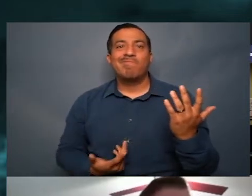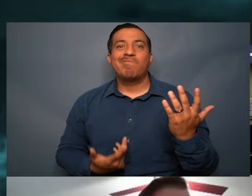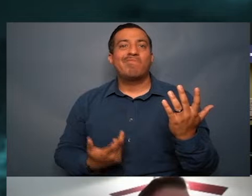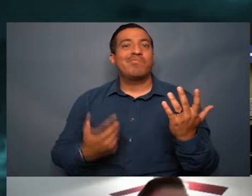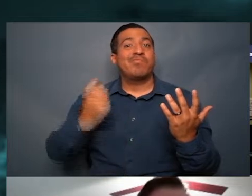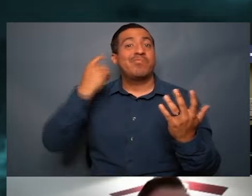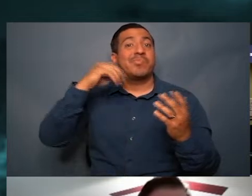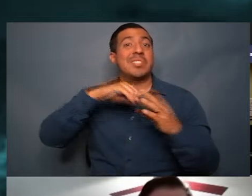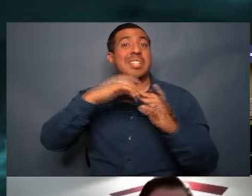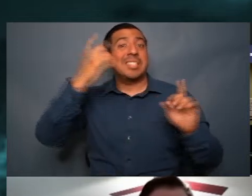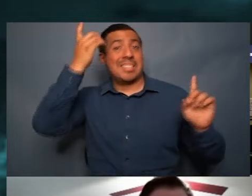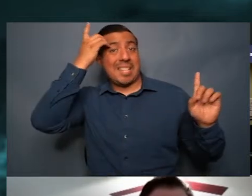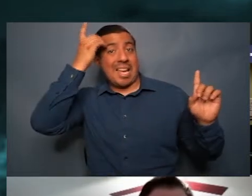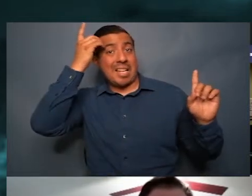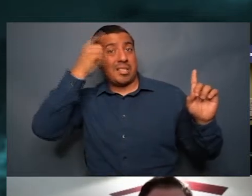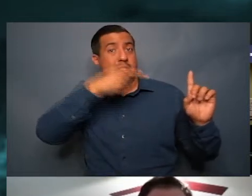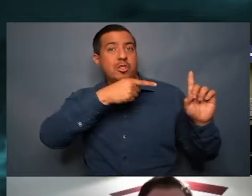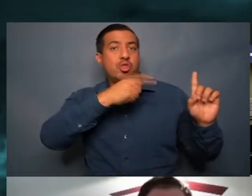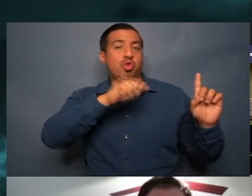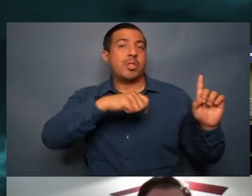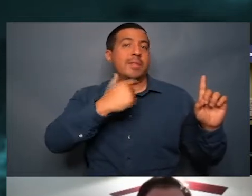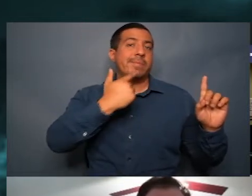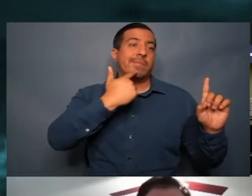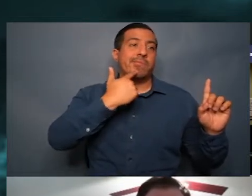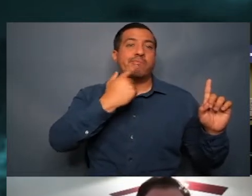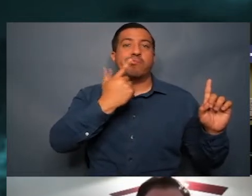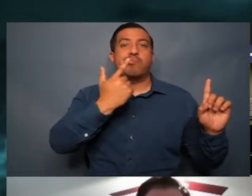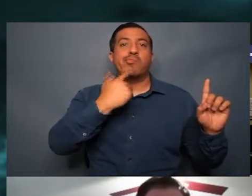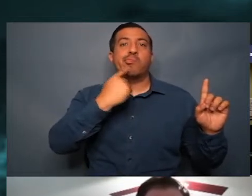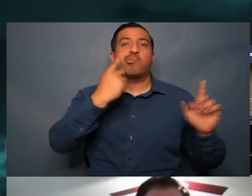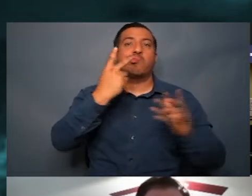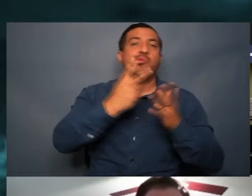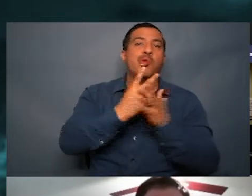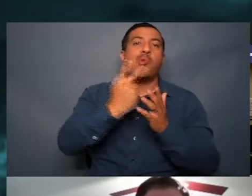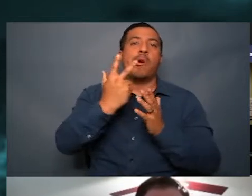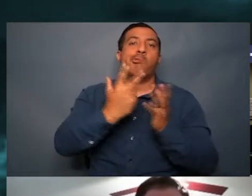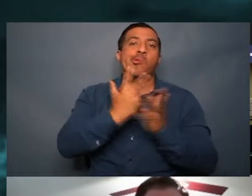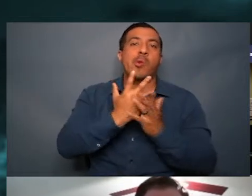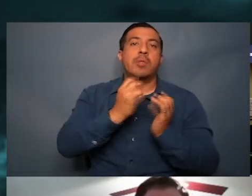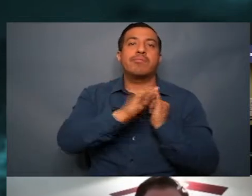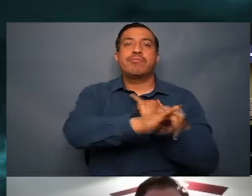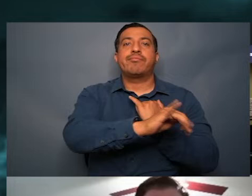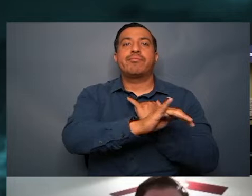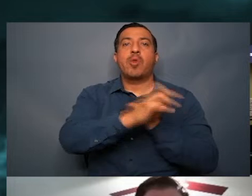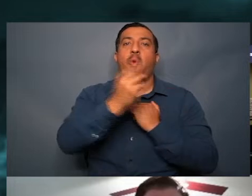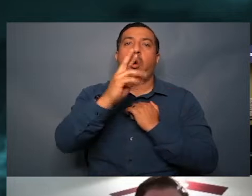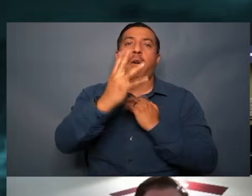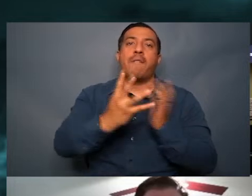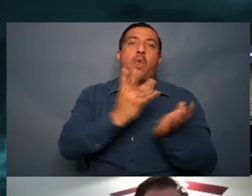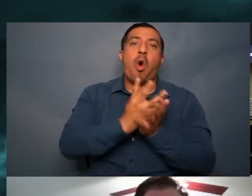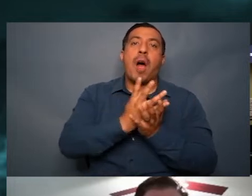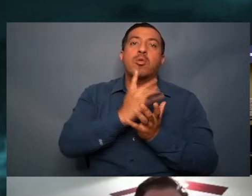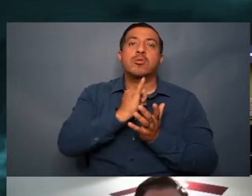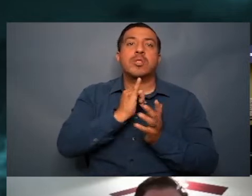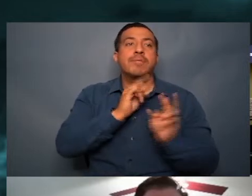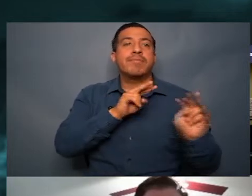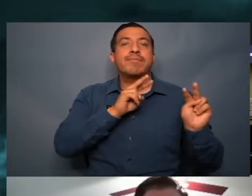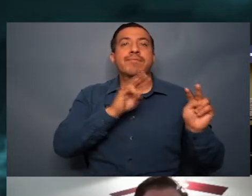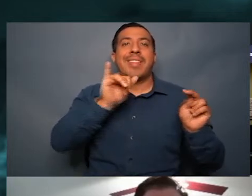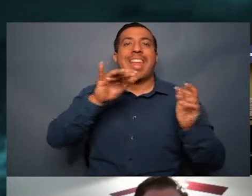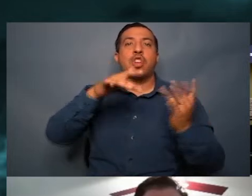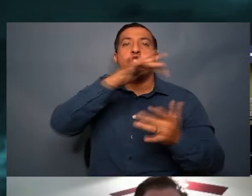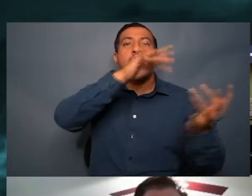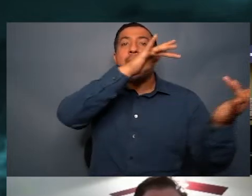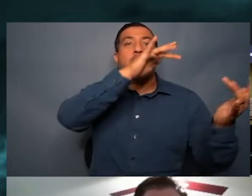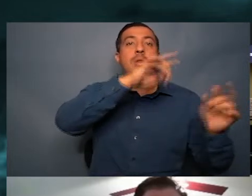in Dallas probably you can stay more than 2 hours or 3 hours or more than 4 hours covering a tornado warning.